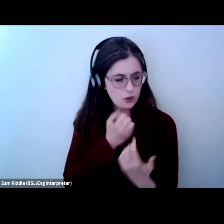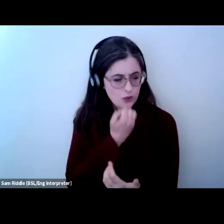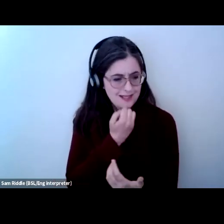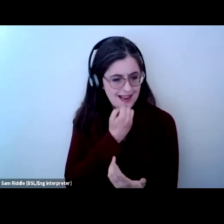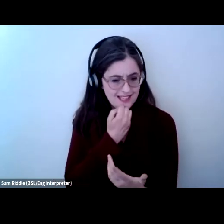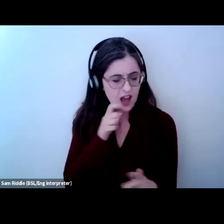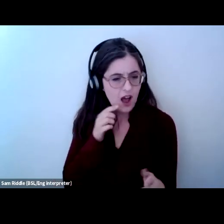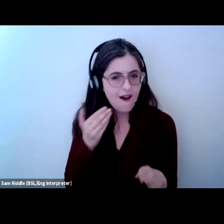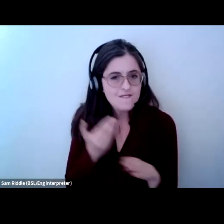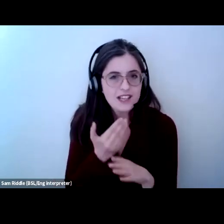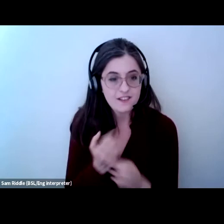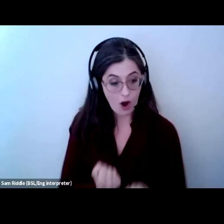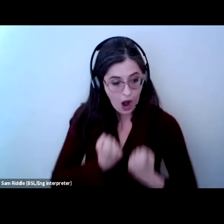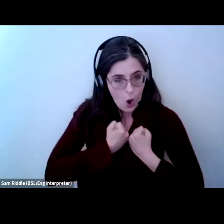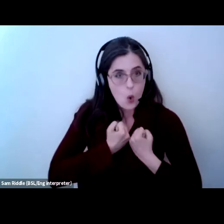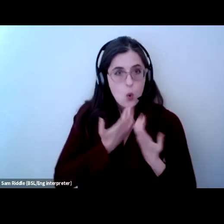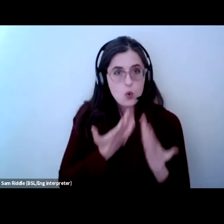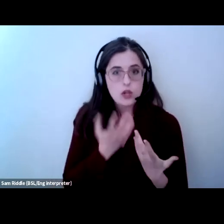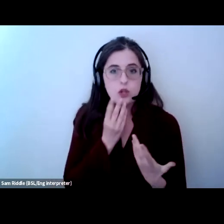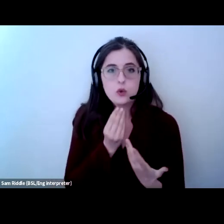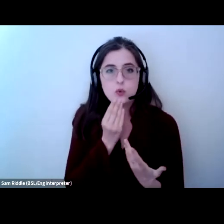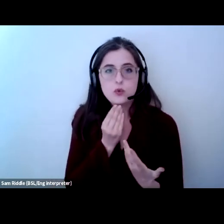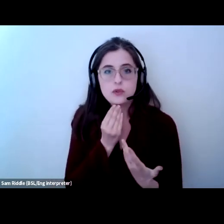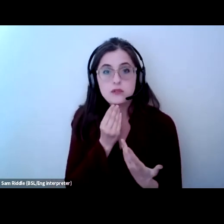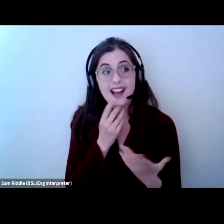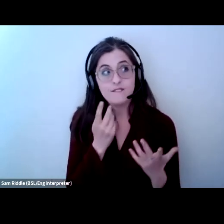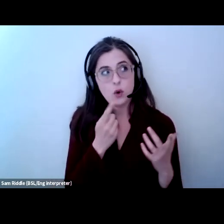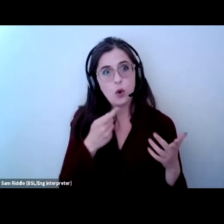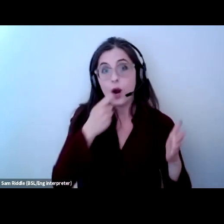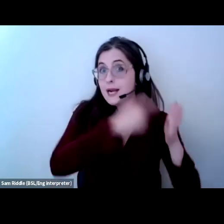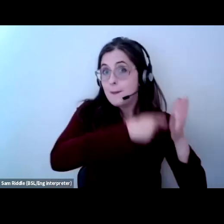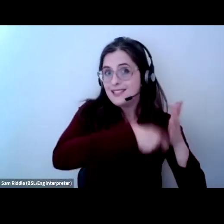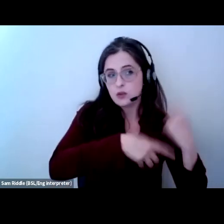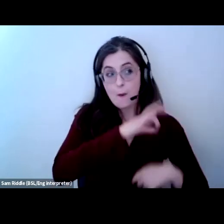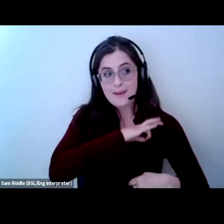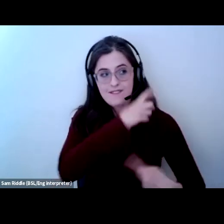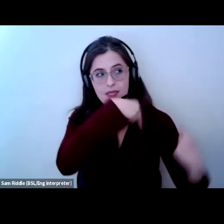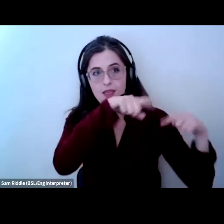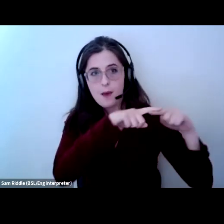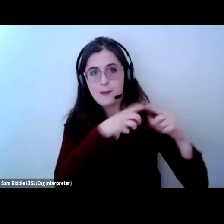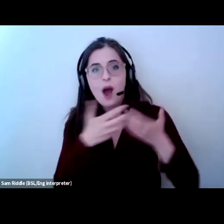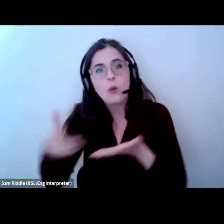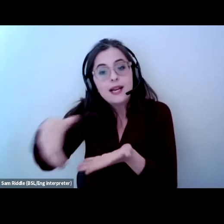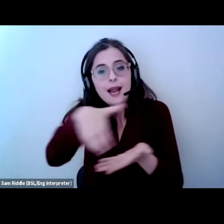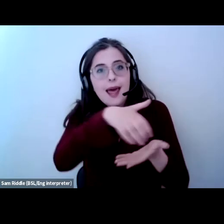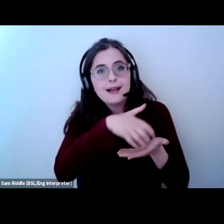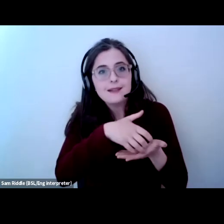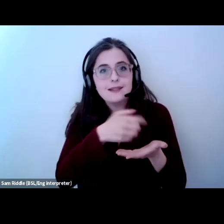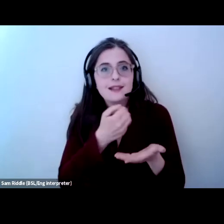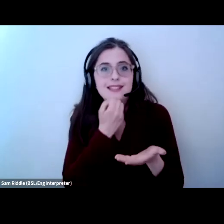for our own use, and also for commissioners, benefiting commissioners in the way that we collect data, automate